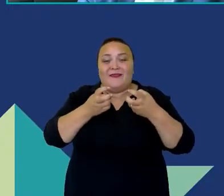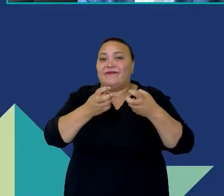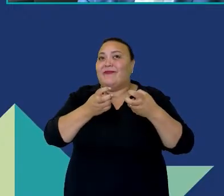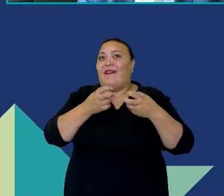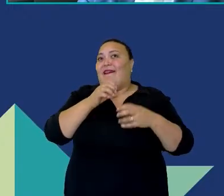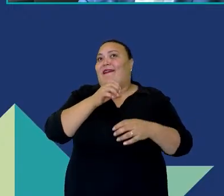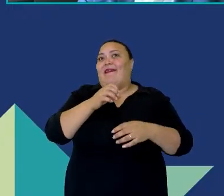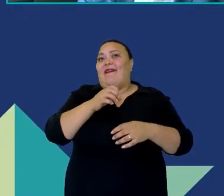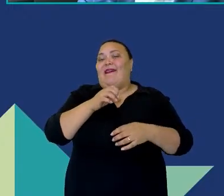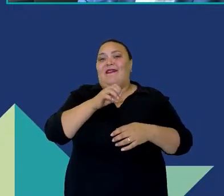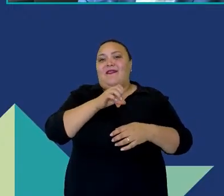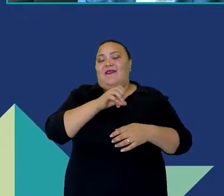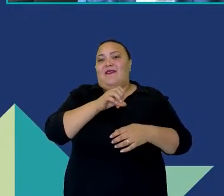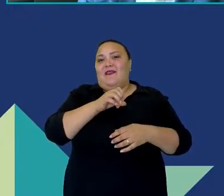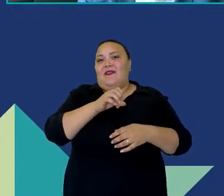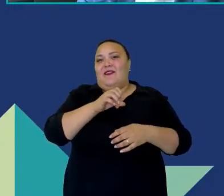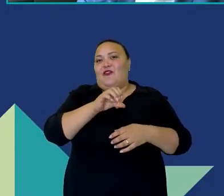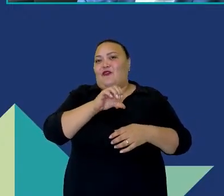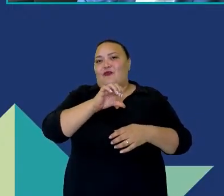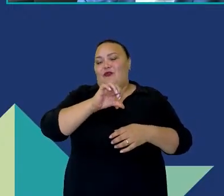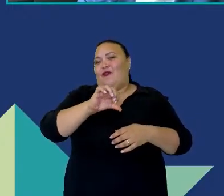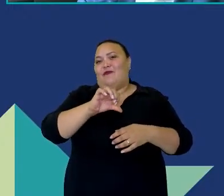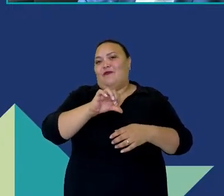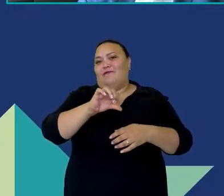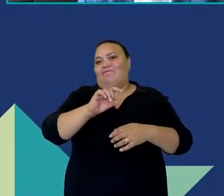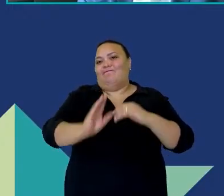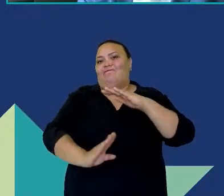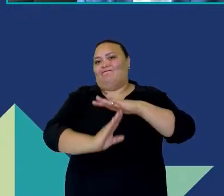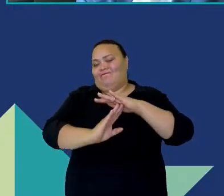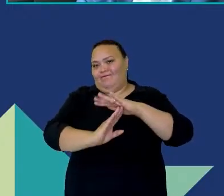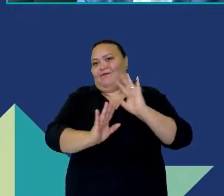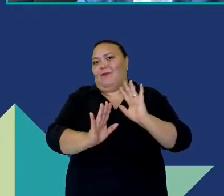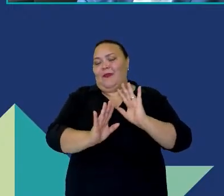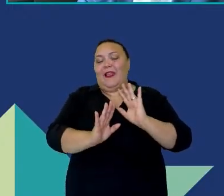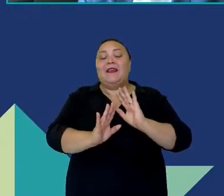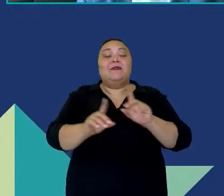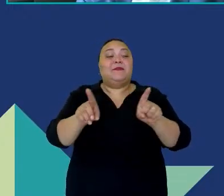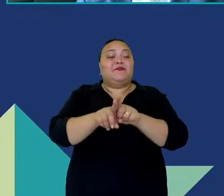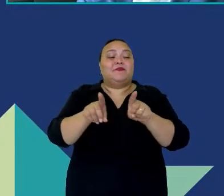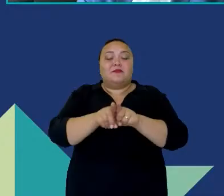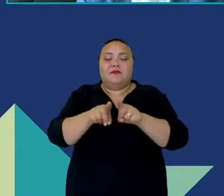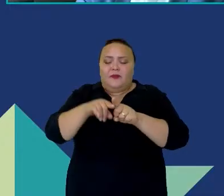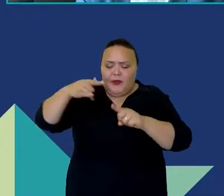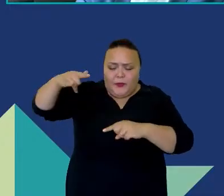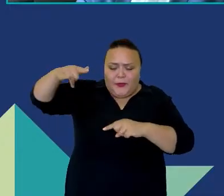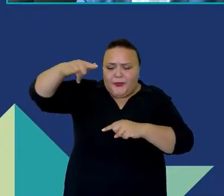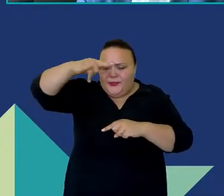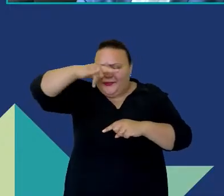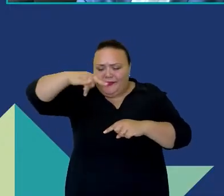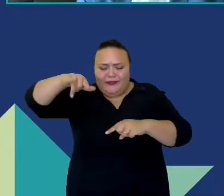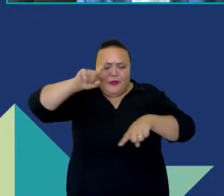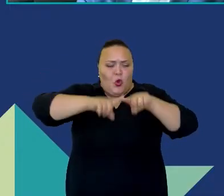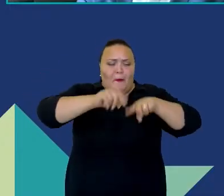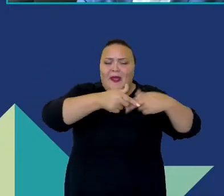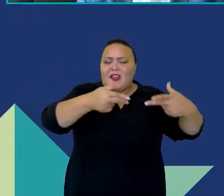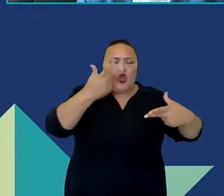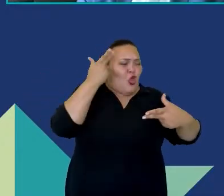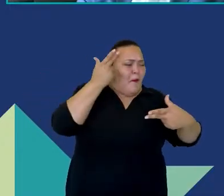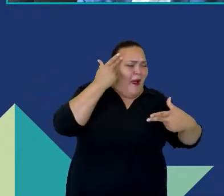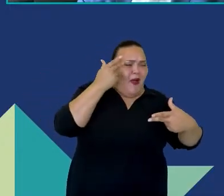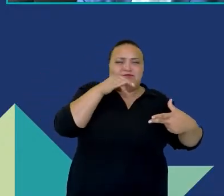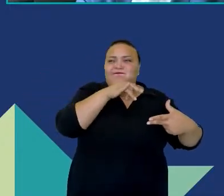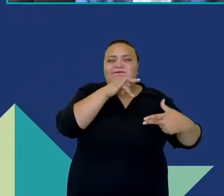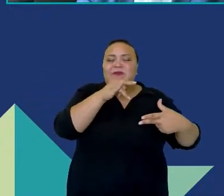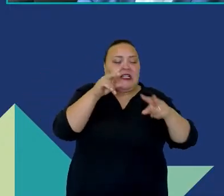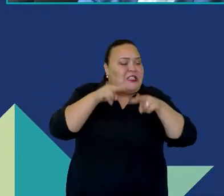So if you fly over this, you will not be able to see this. On the right side, the same as in a different